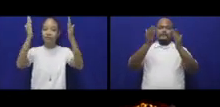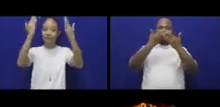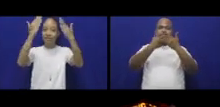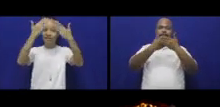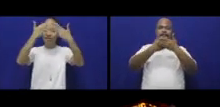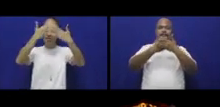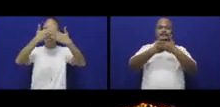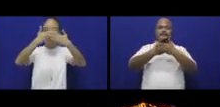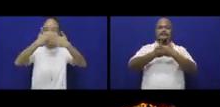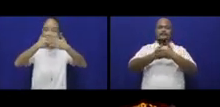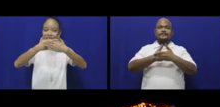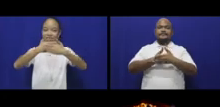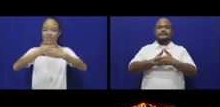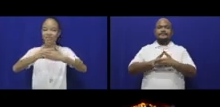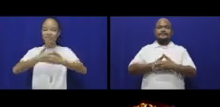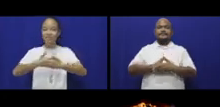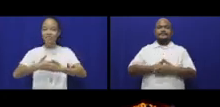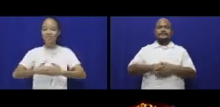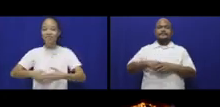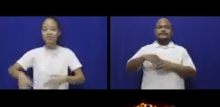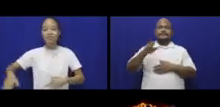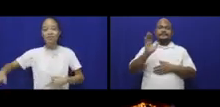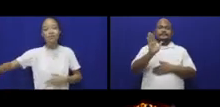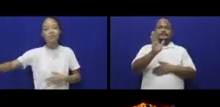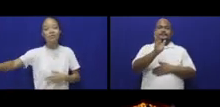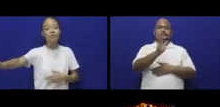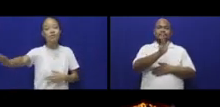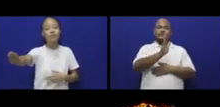holy night,